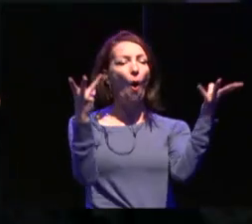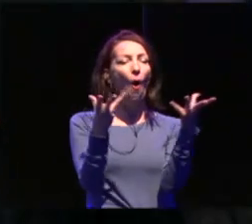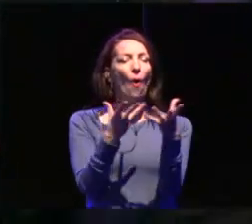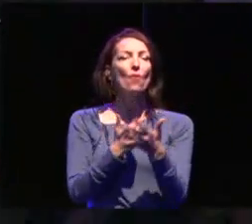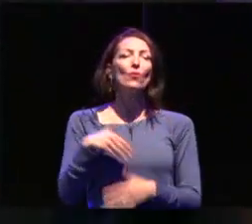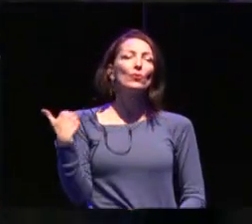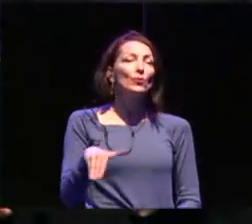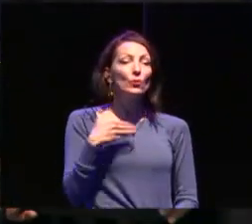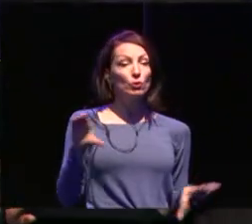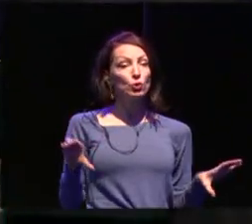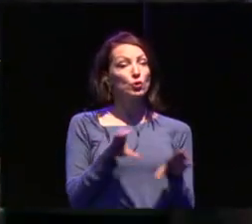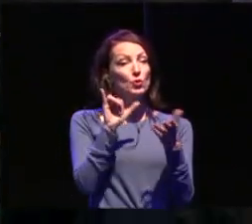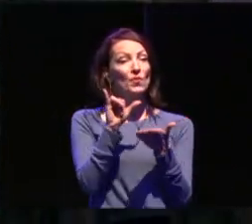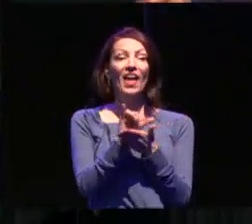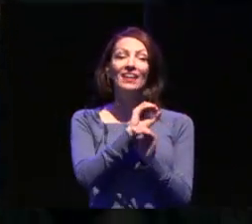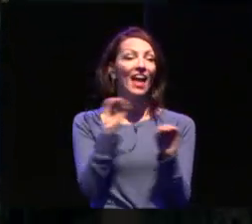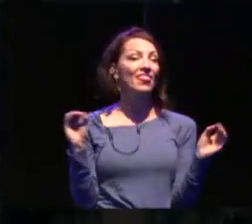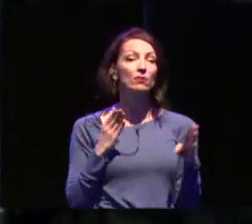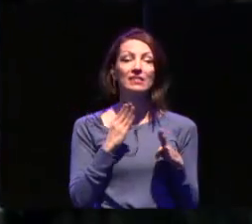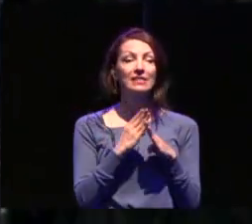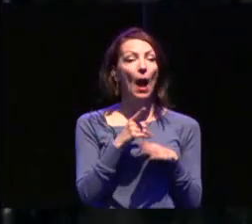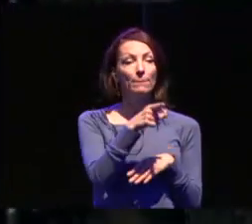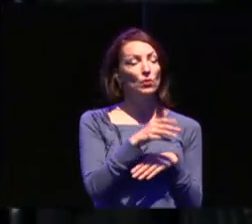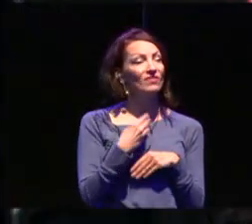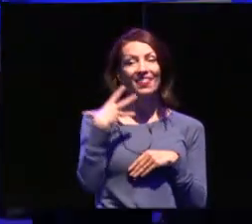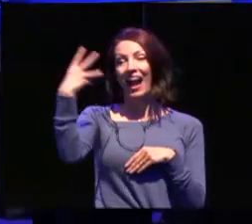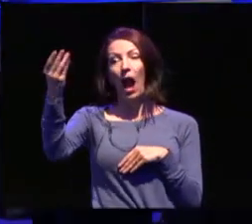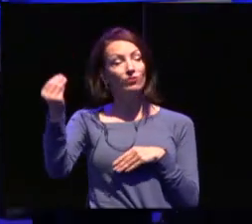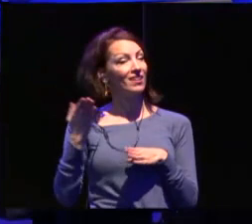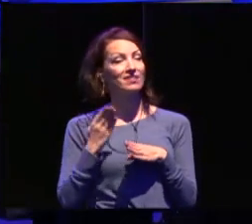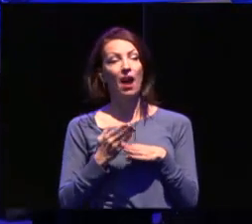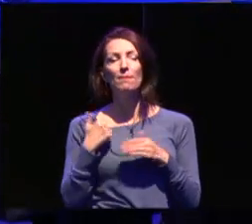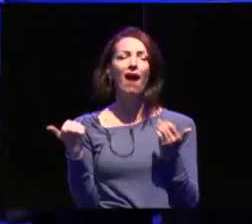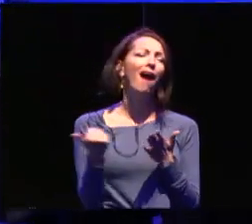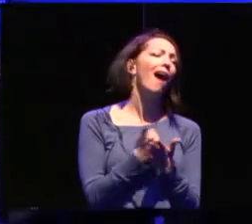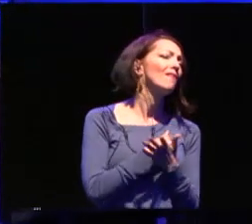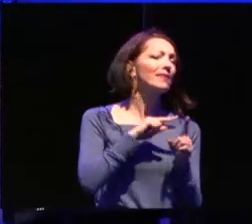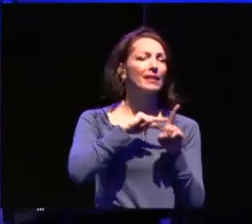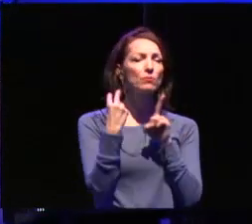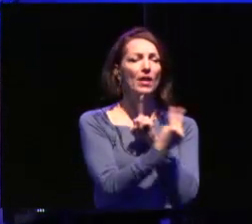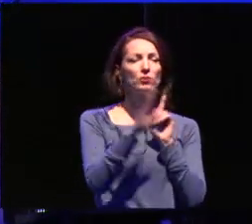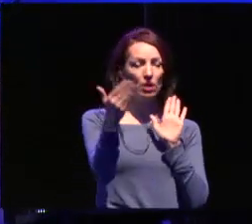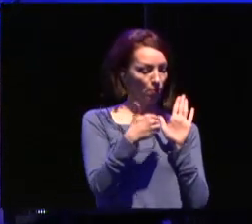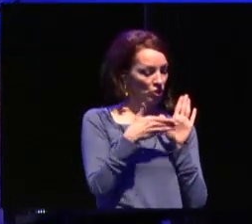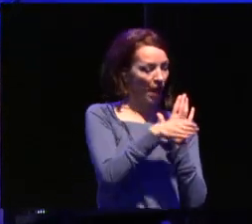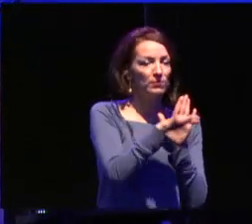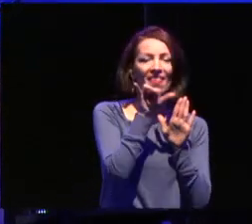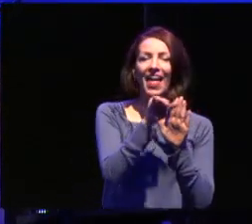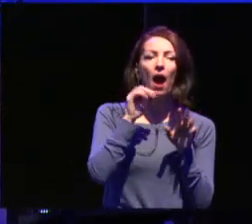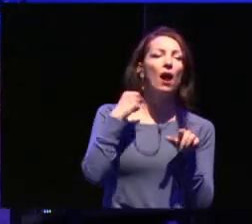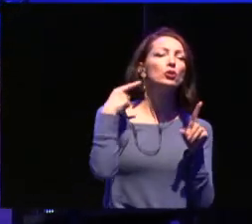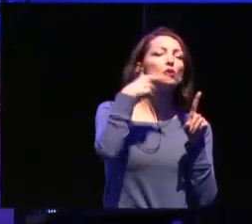Oh, and when you do this, oh, nothing can stop you because there's nothing outside of you to stop you. Everything is a perception and a projection of that perception onto the